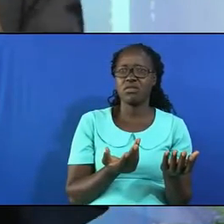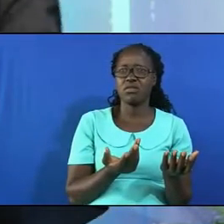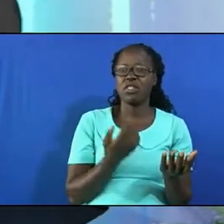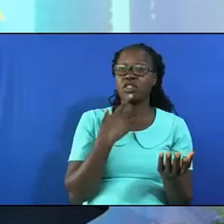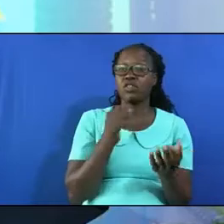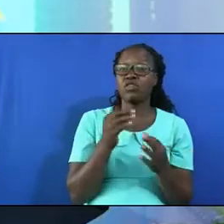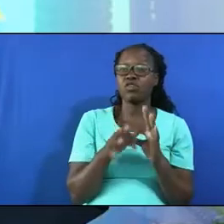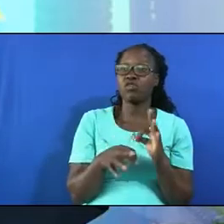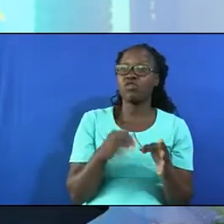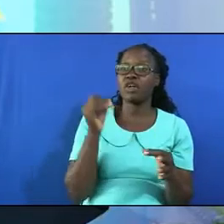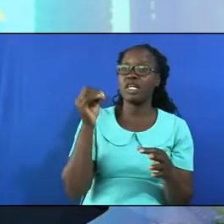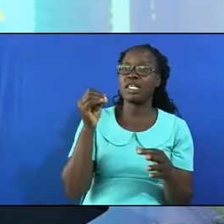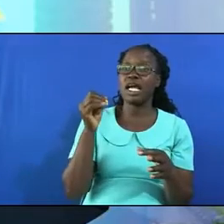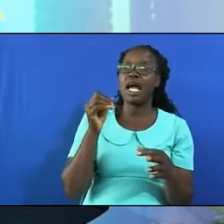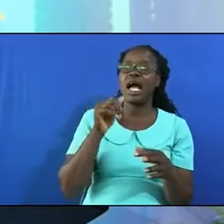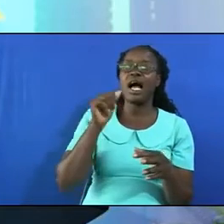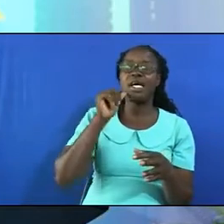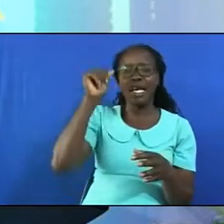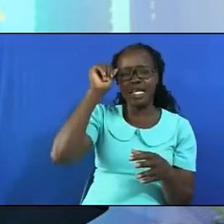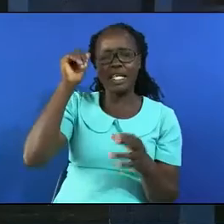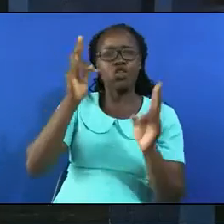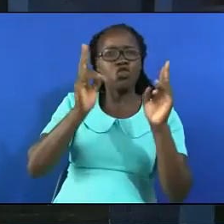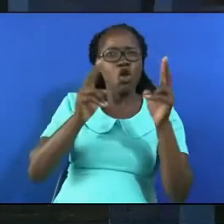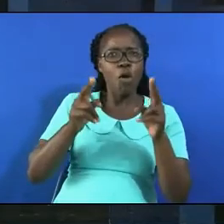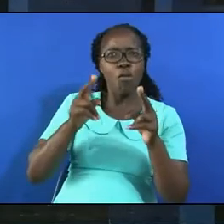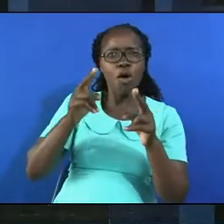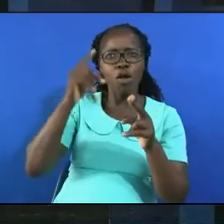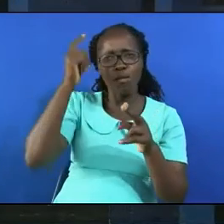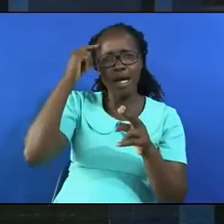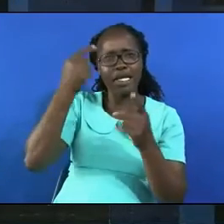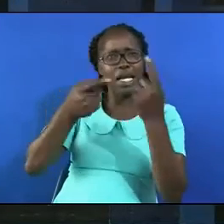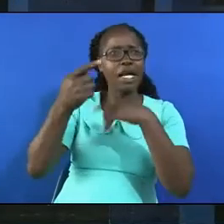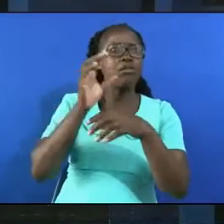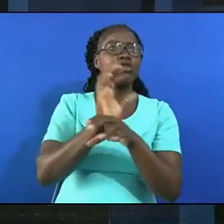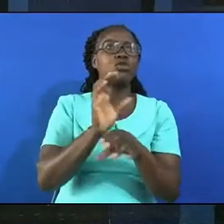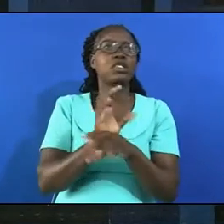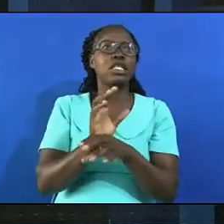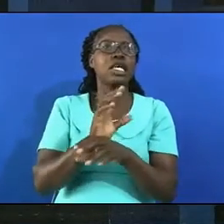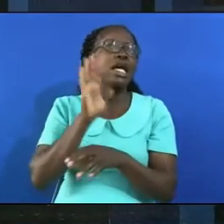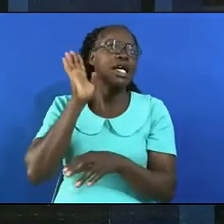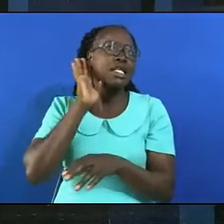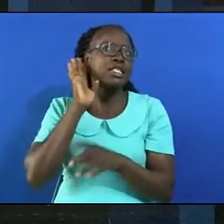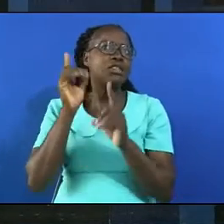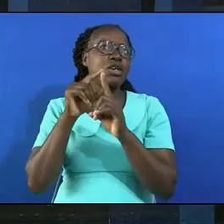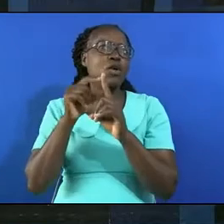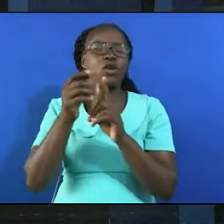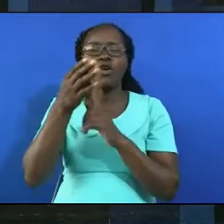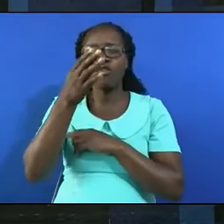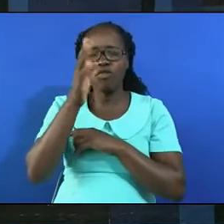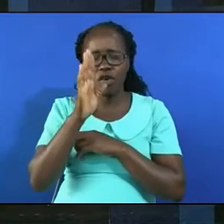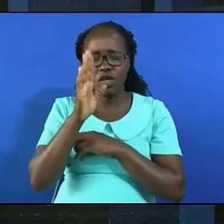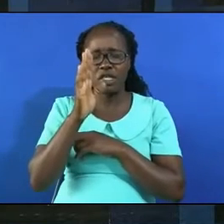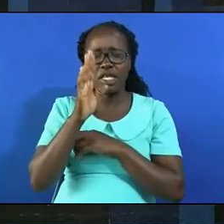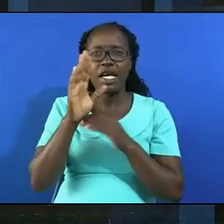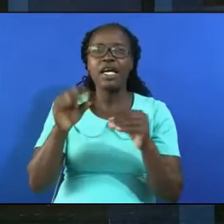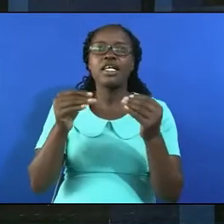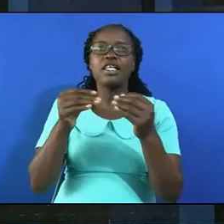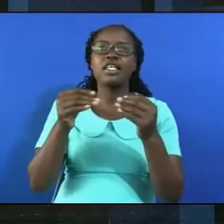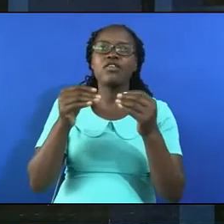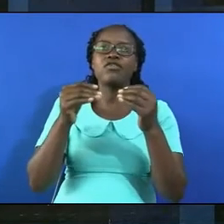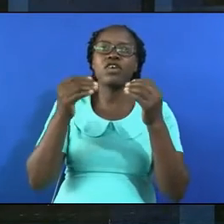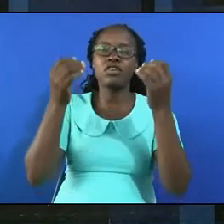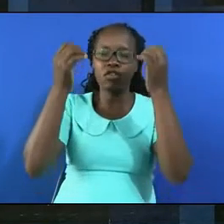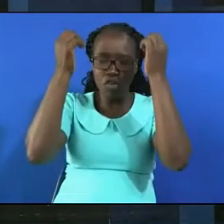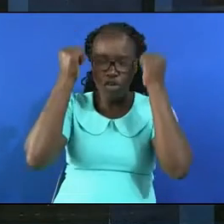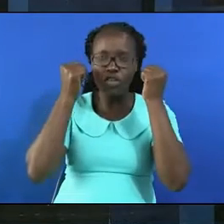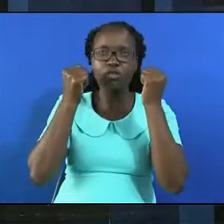And so you find an adult of sound mind attending the church, listening to the word of God, giving